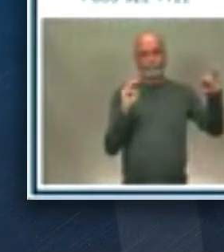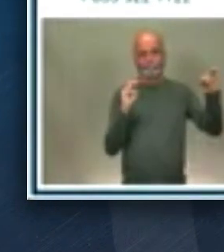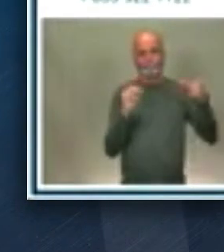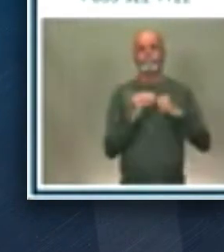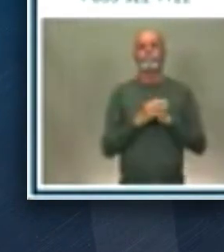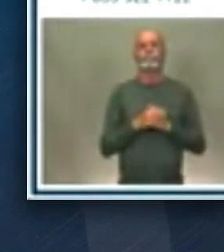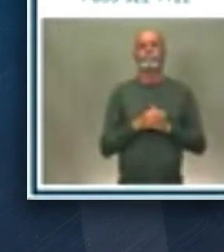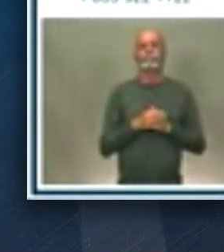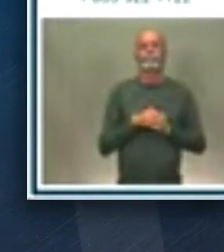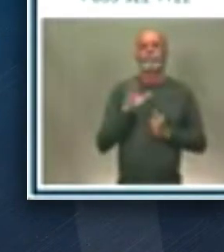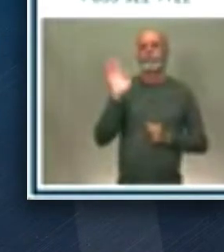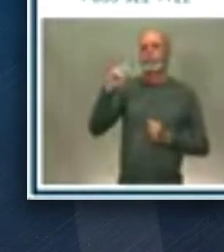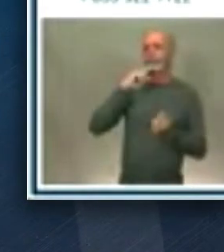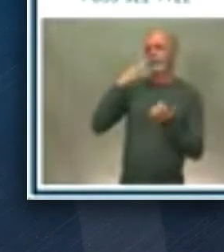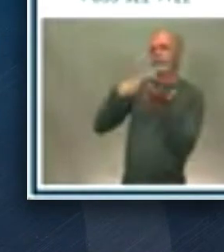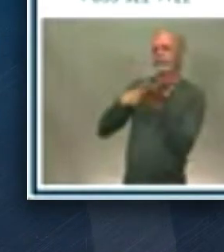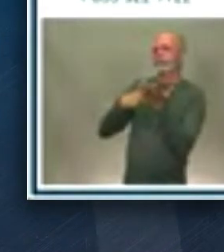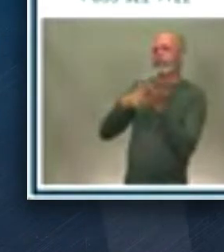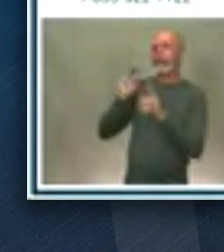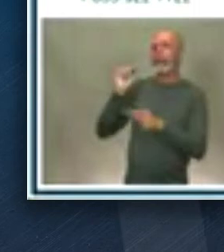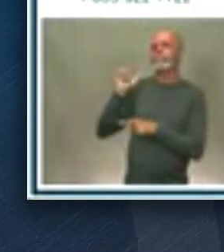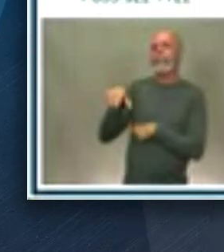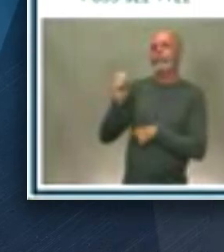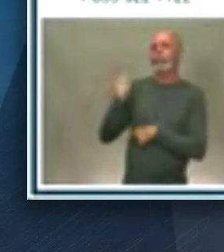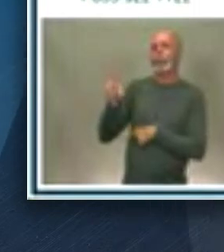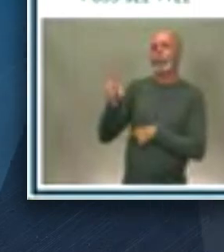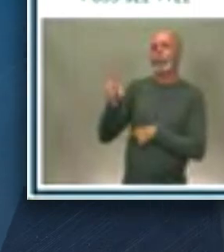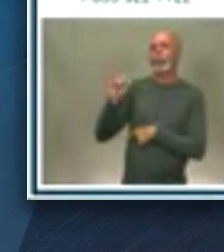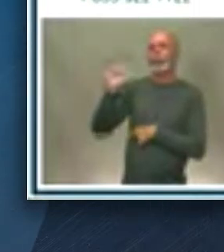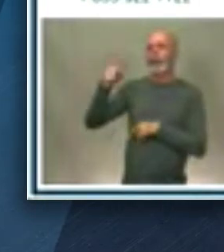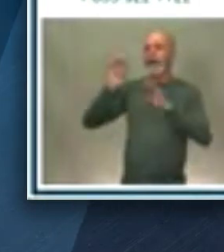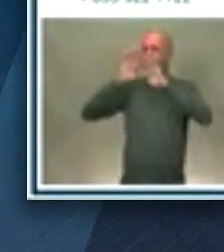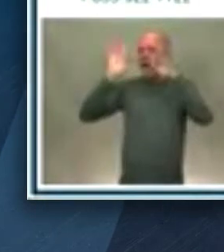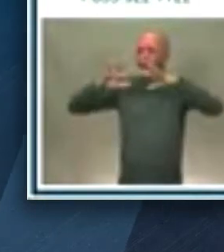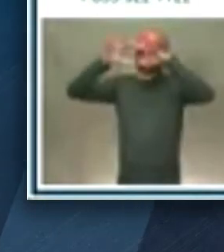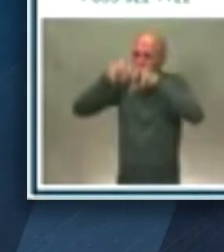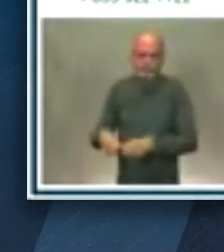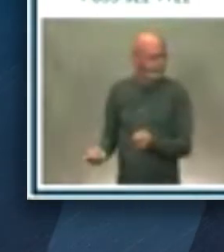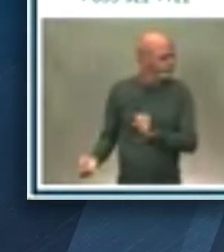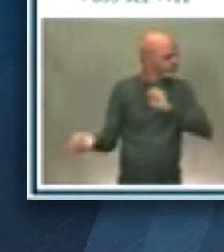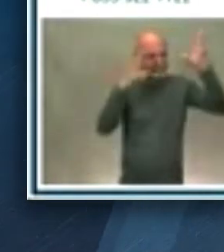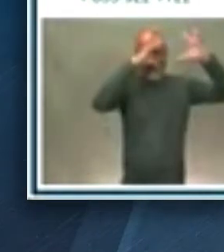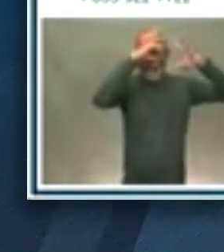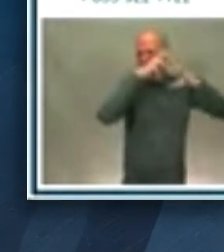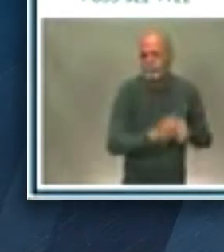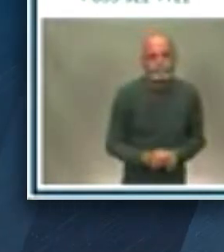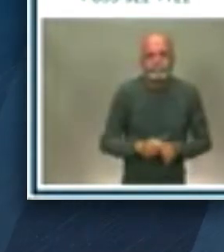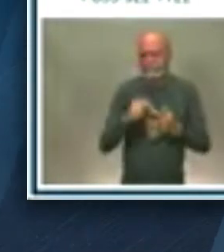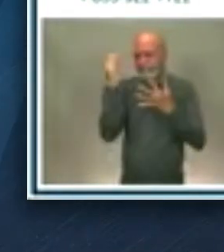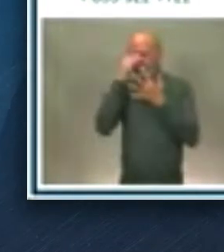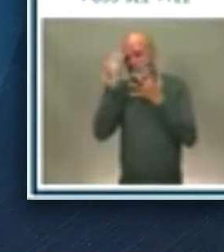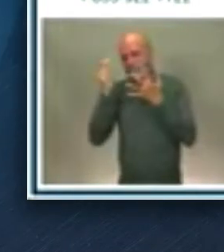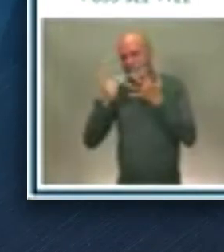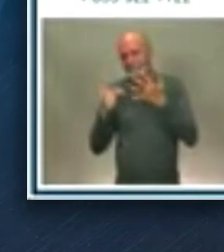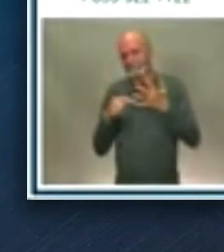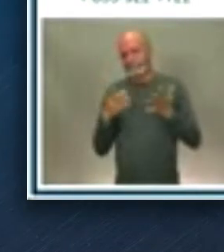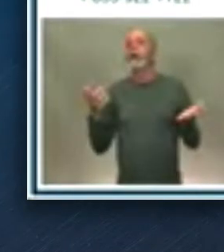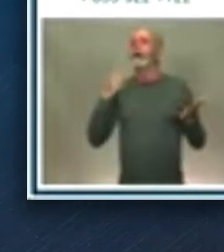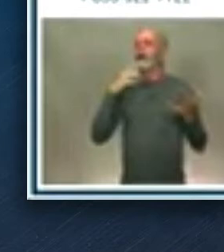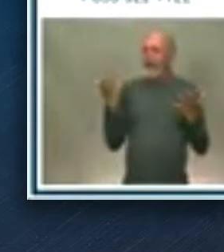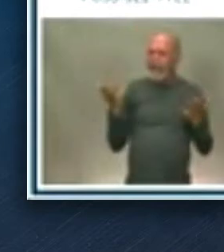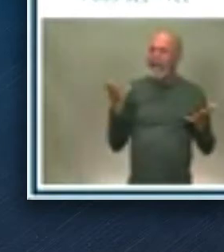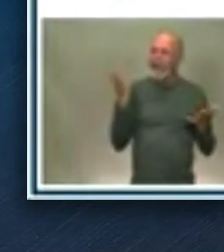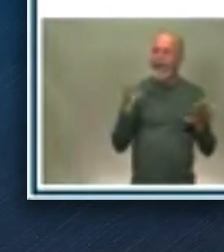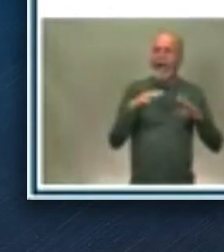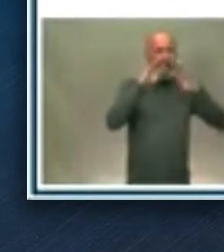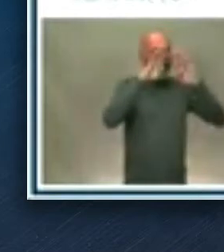got to the point last week where folks were being evicted with police involvement. And then you said in that same sentence that obviously housing stock has